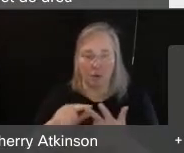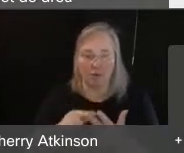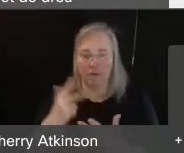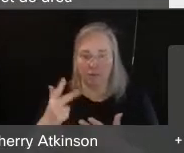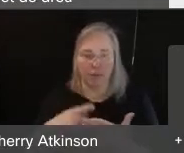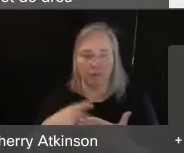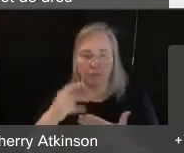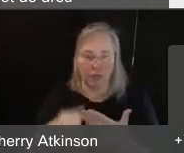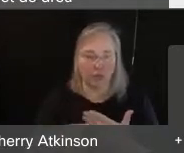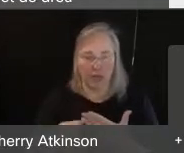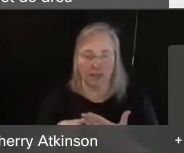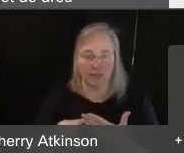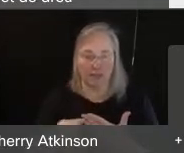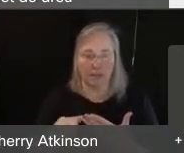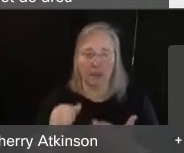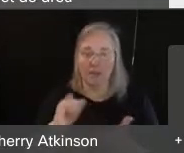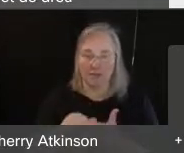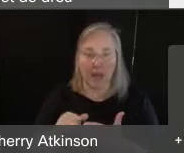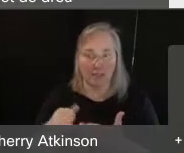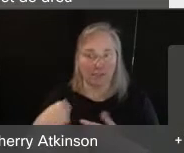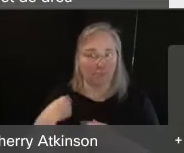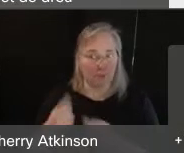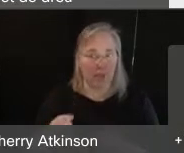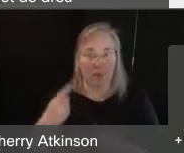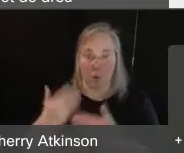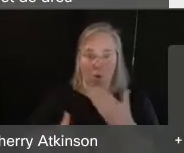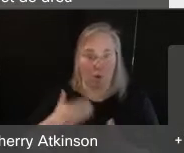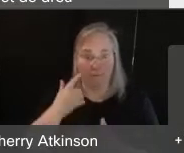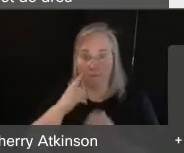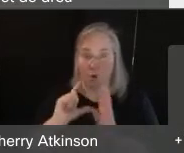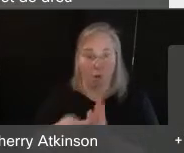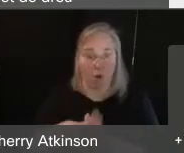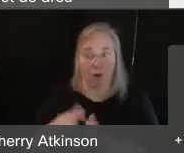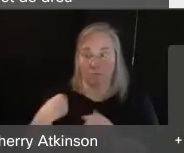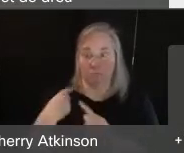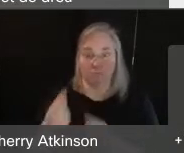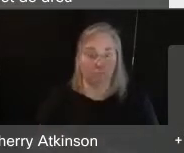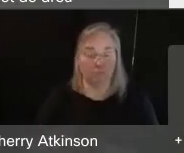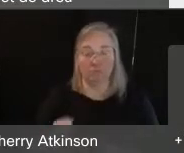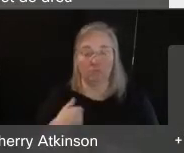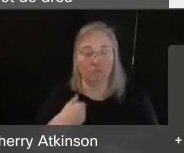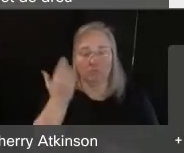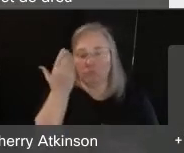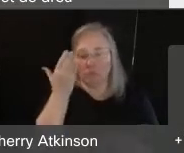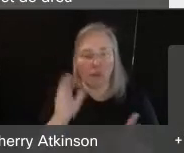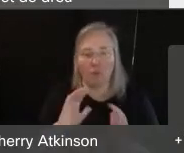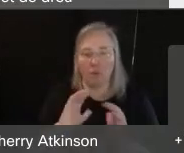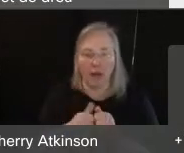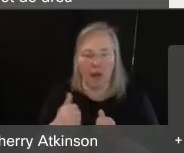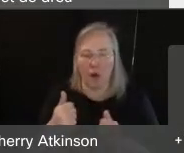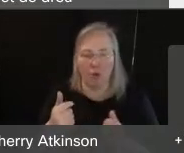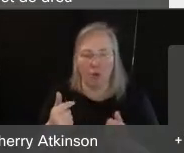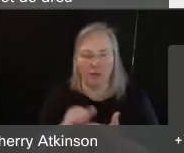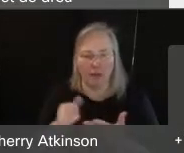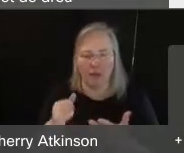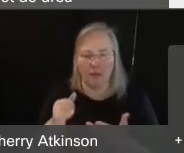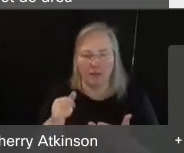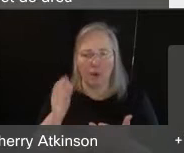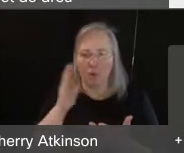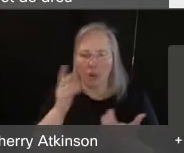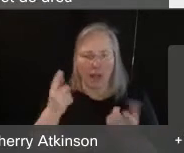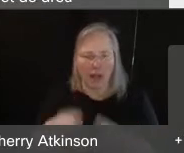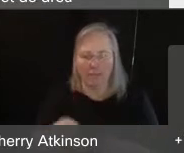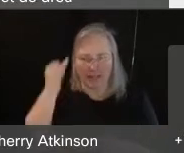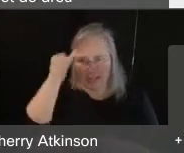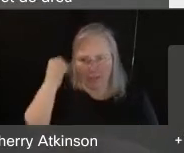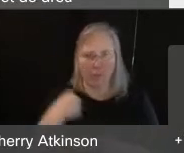been going on for a while now. And I don't know how it will happen if we said the county does not have